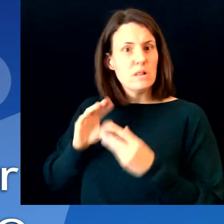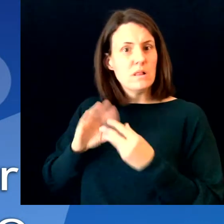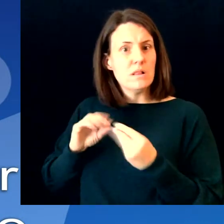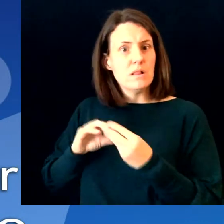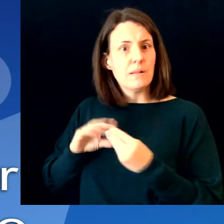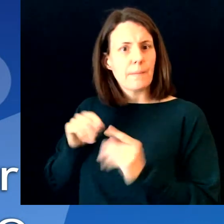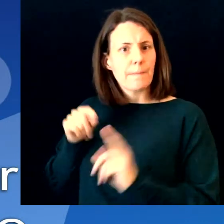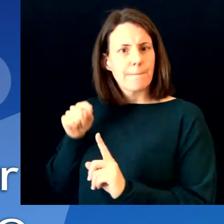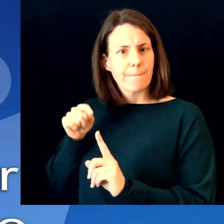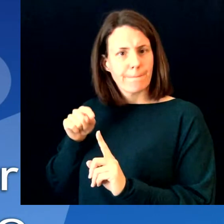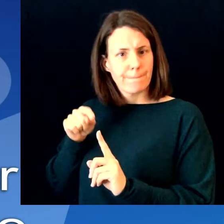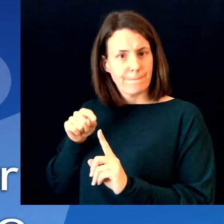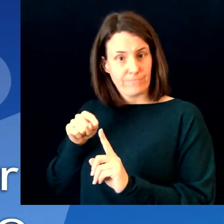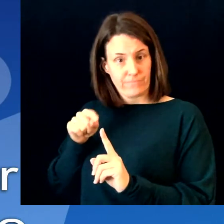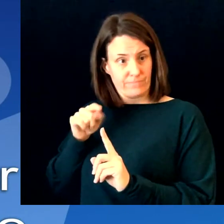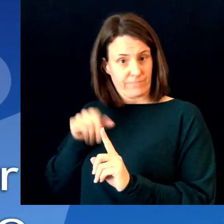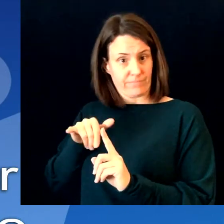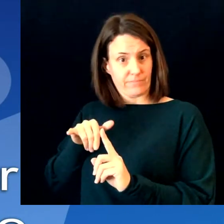and what is it telling you?